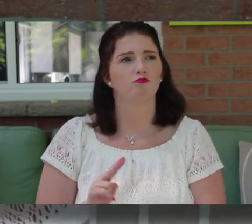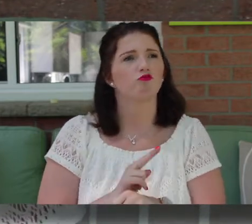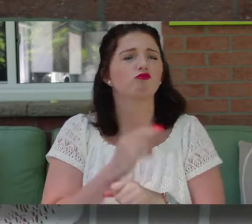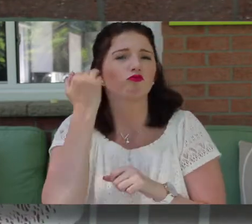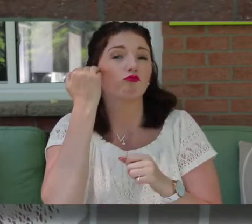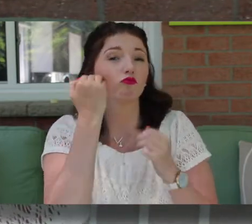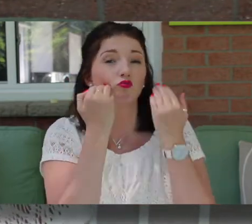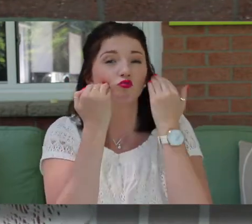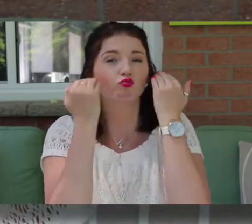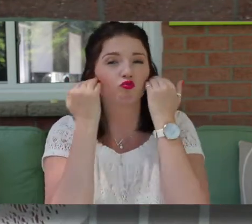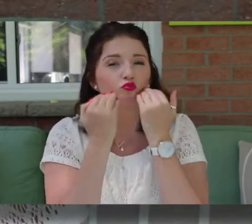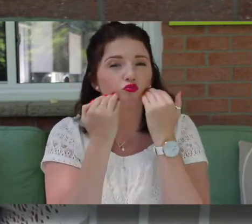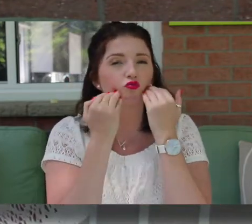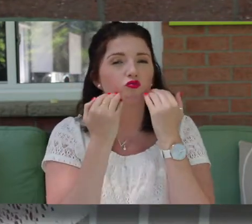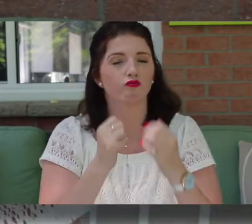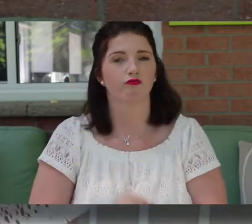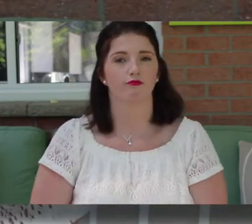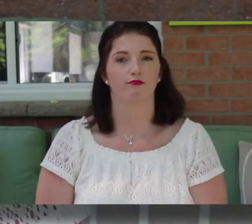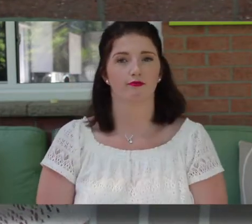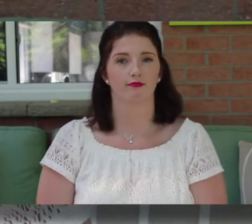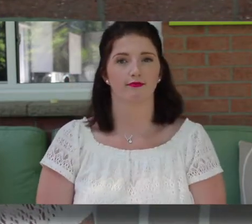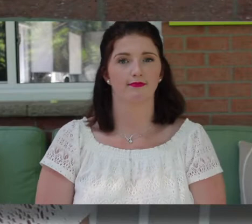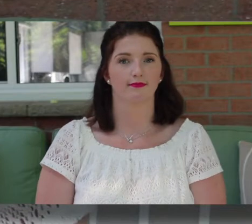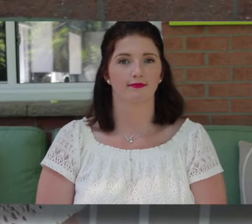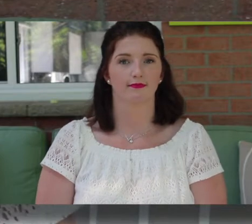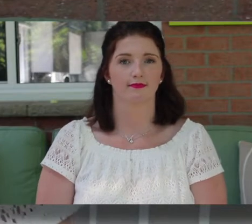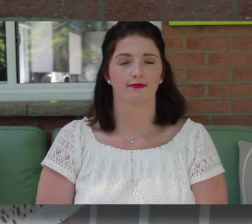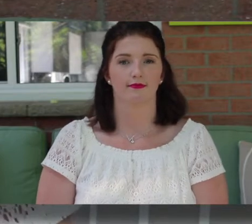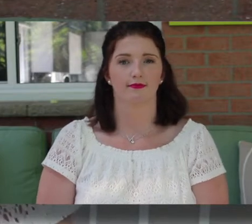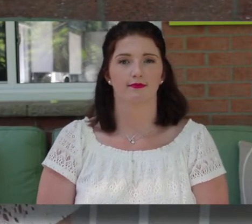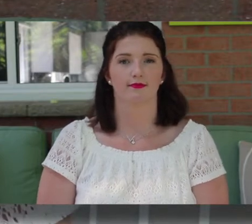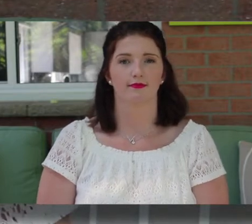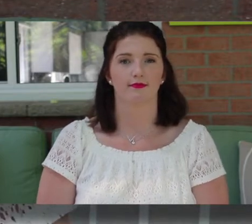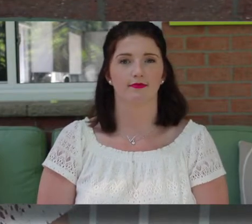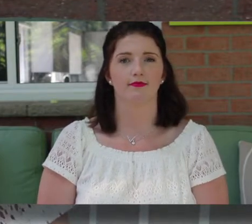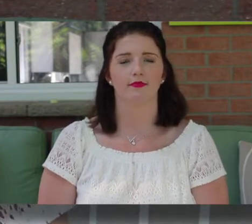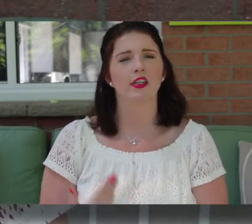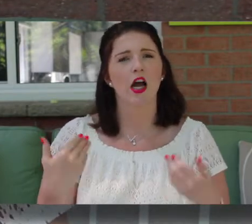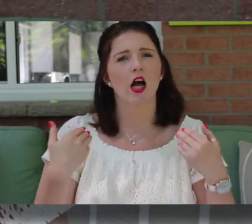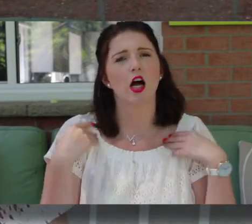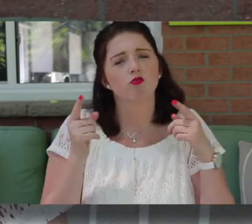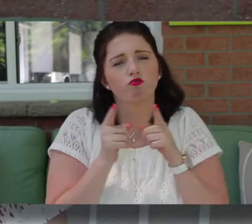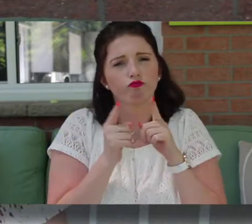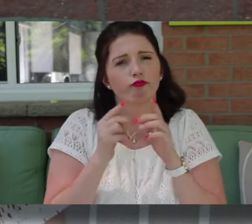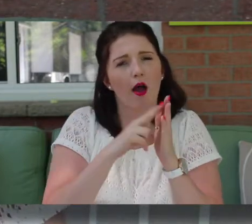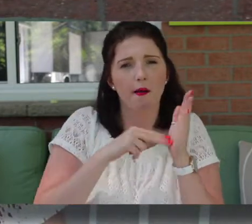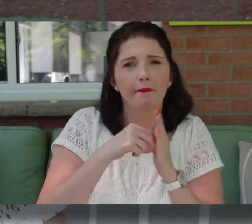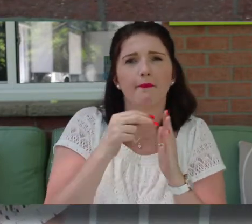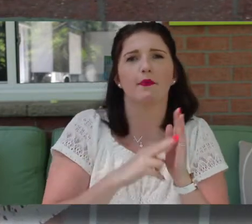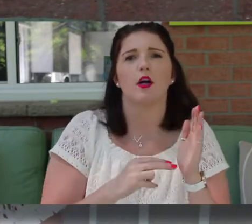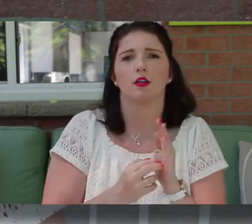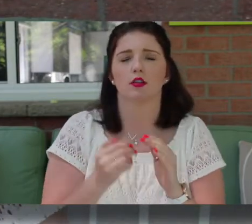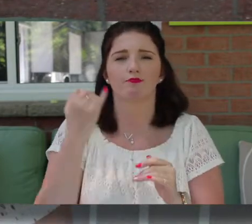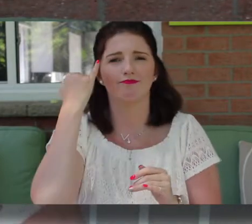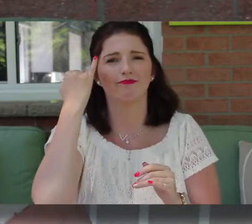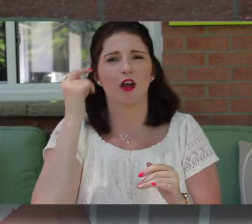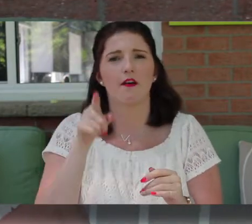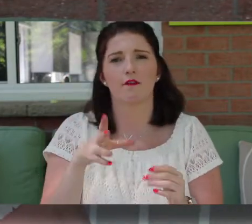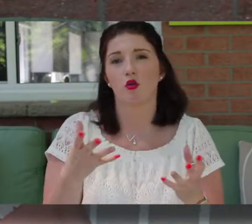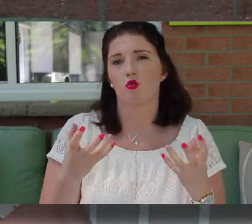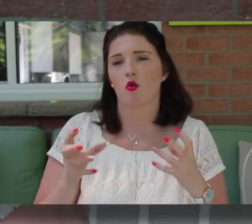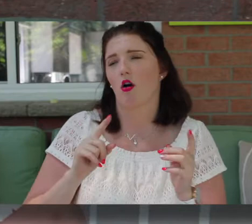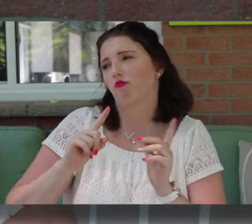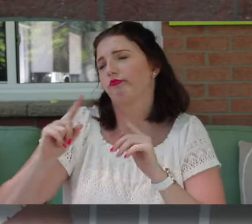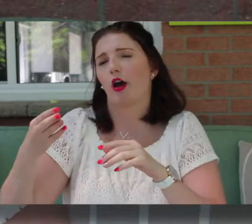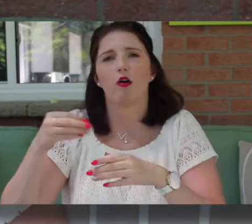it's Dare to Bare, and then the other one is Bronze Beauty and it's just a matte. I use it to contour sometimes if I